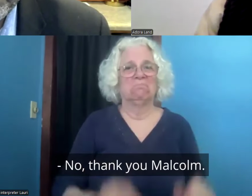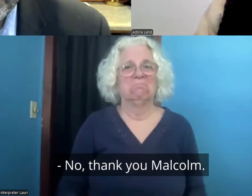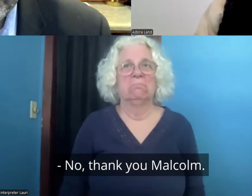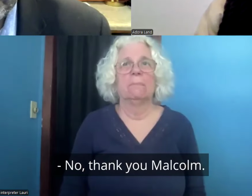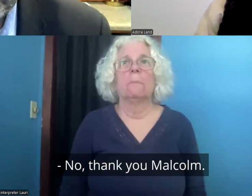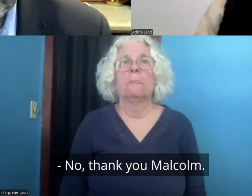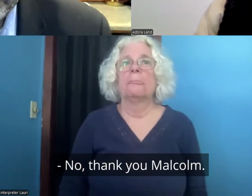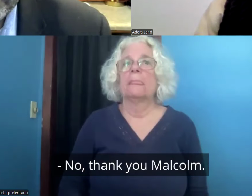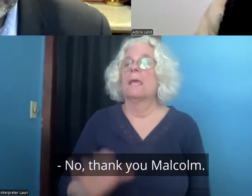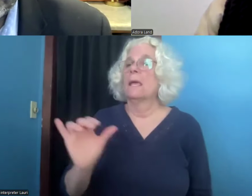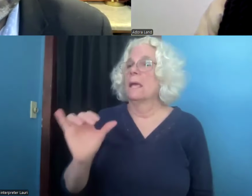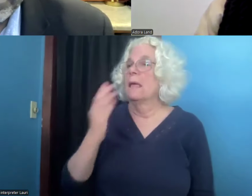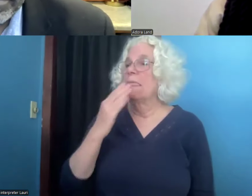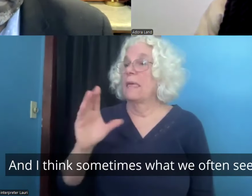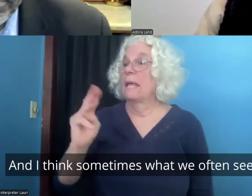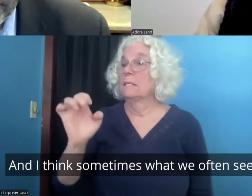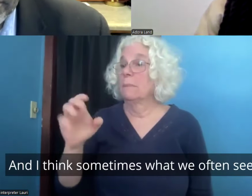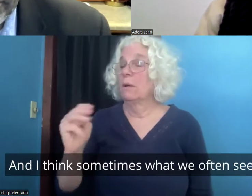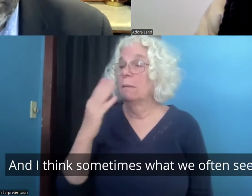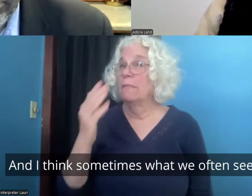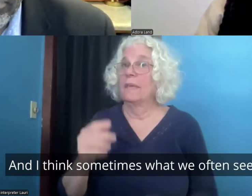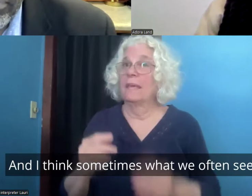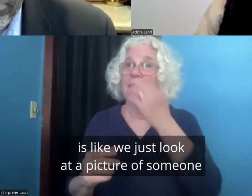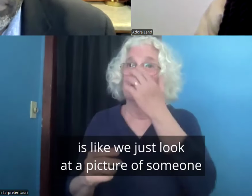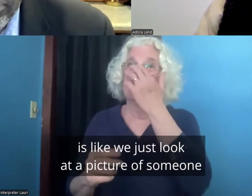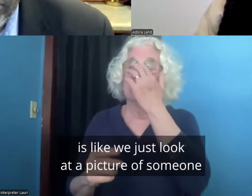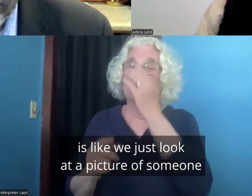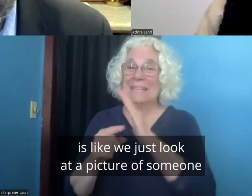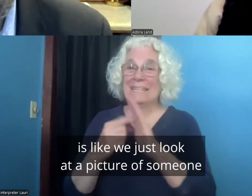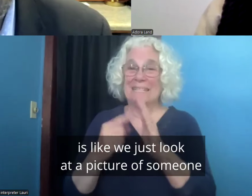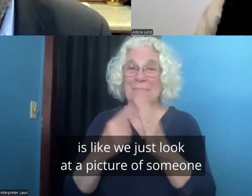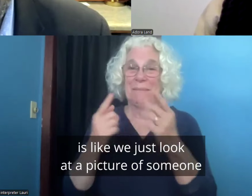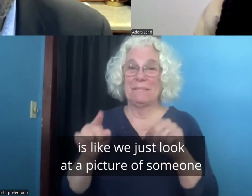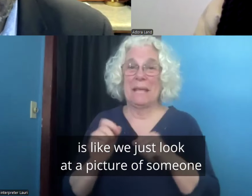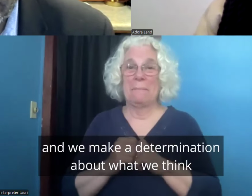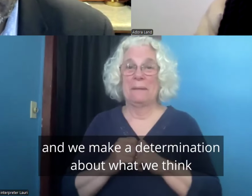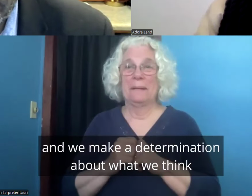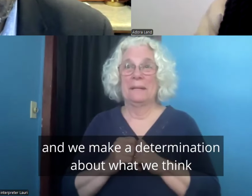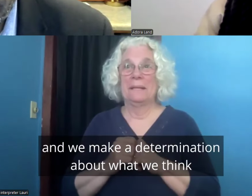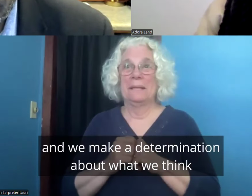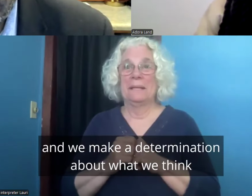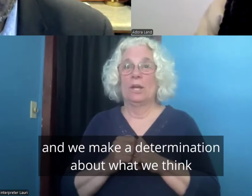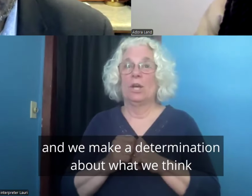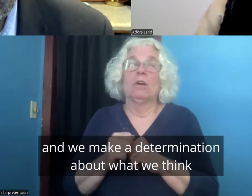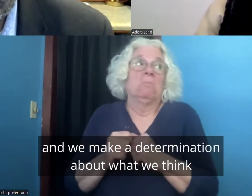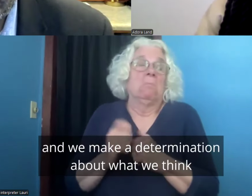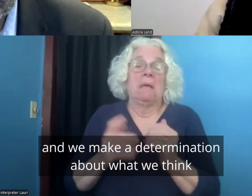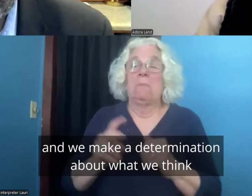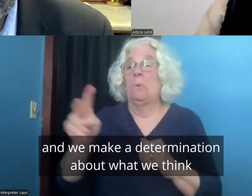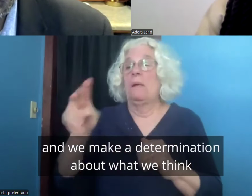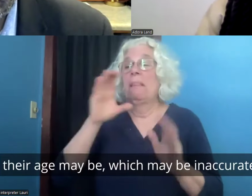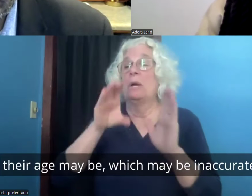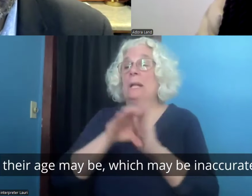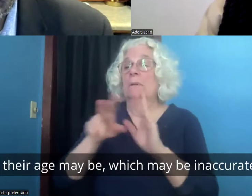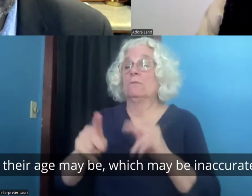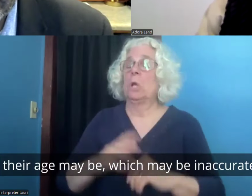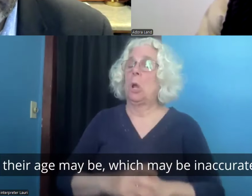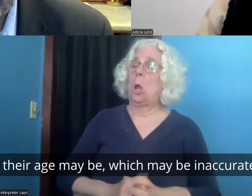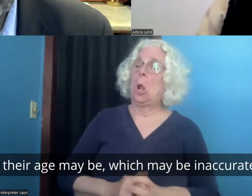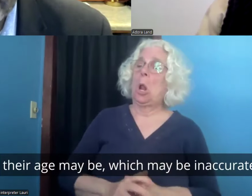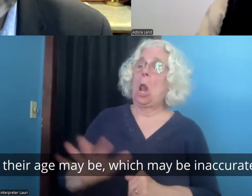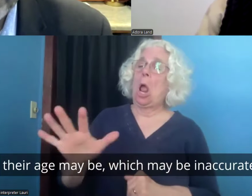No, thank you, Malcolm. And I think sometimes what we often see is like we just look at a picture of someone and we make a determination about what we think their age